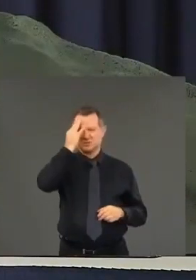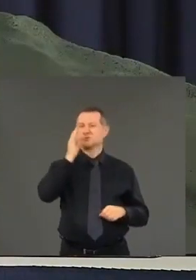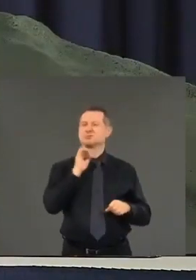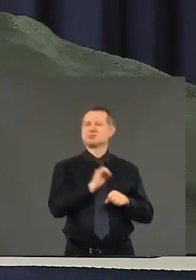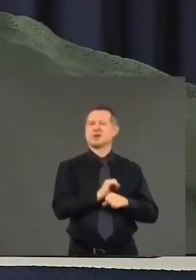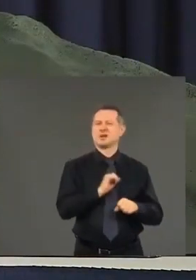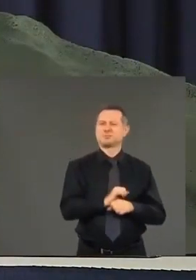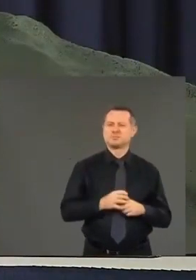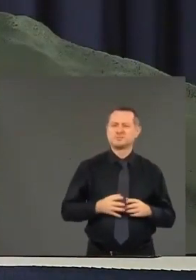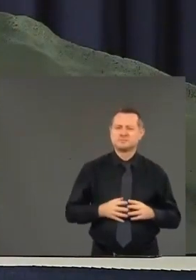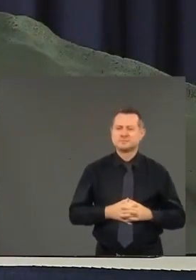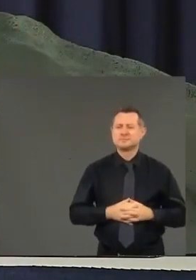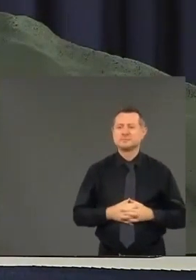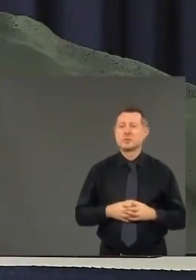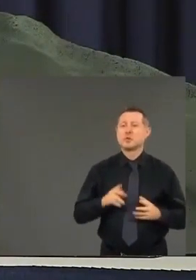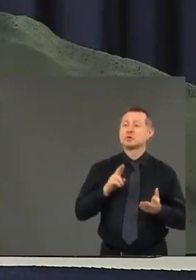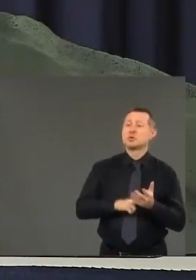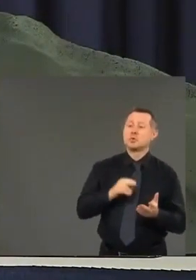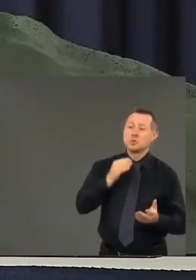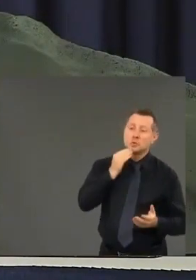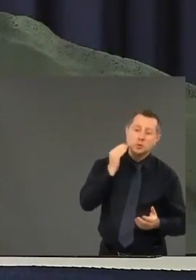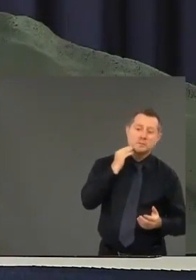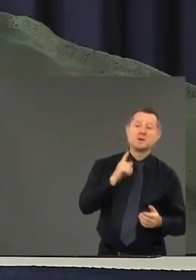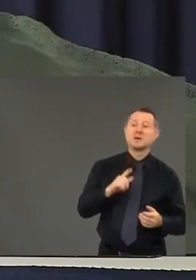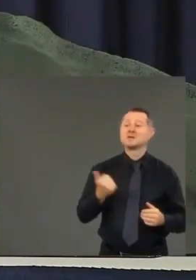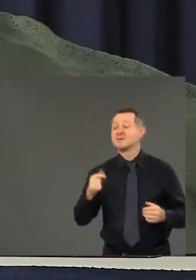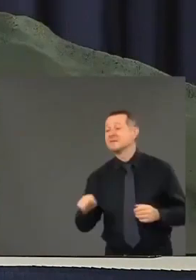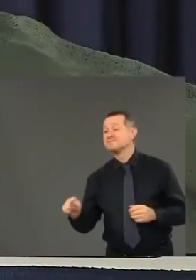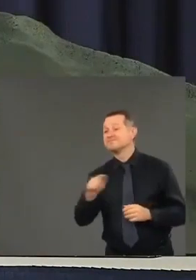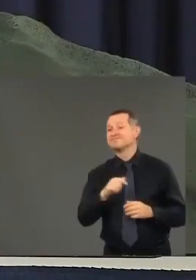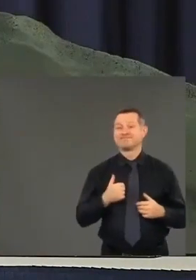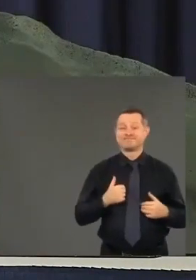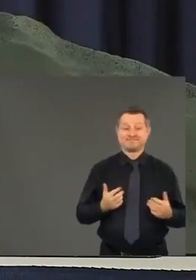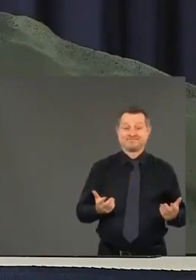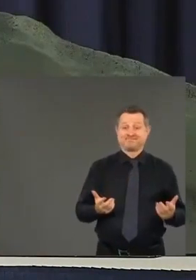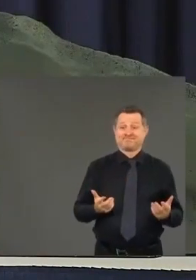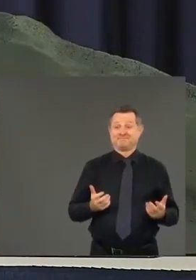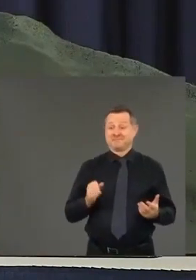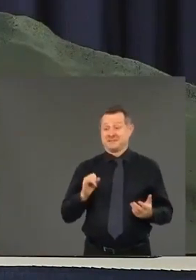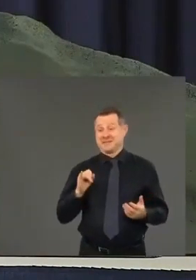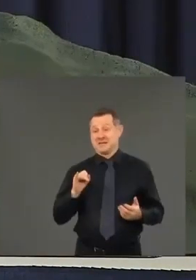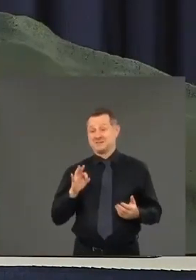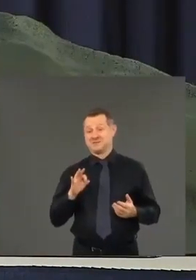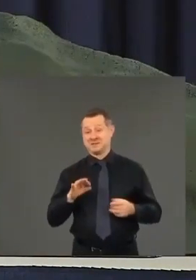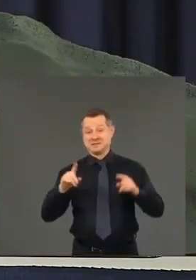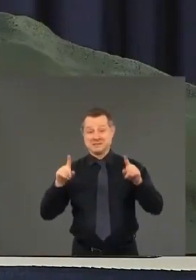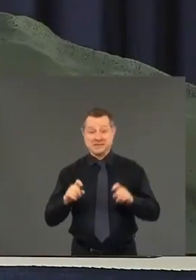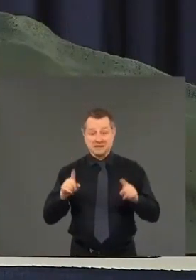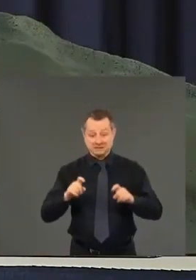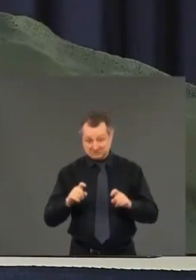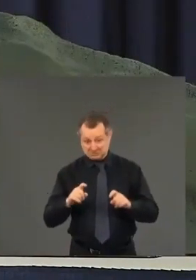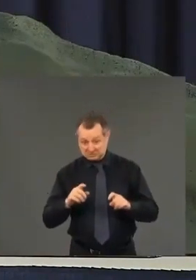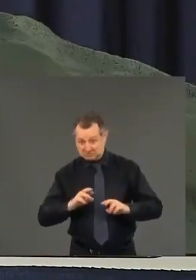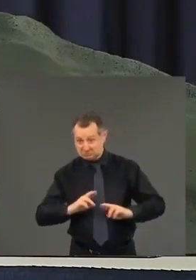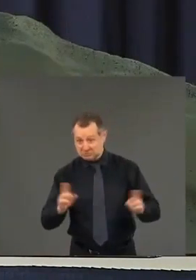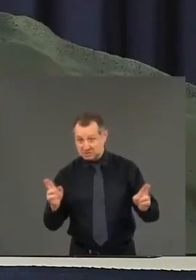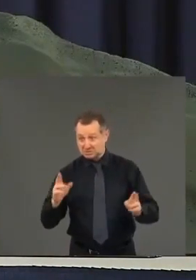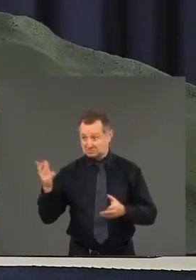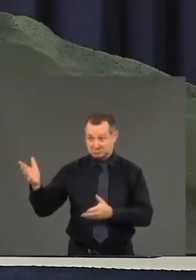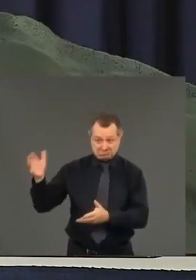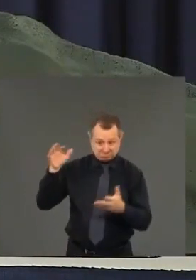What else could the nursing homes have done? If this nation had testing capacity, which we did